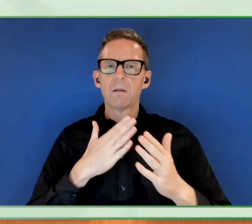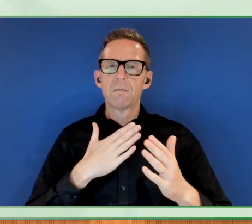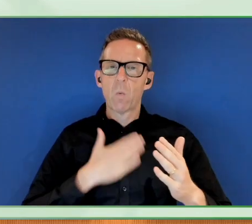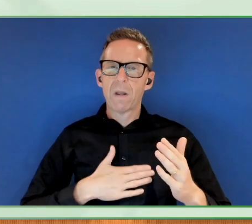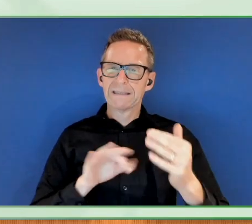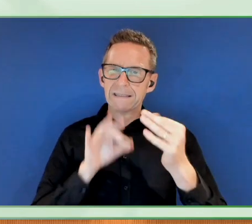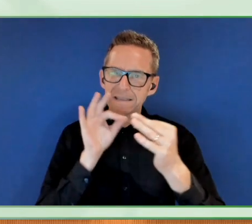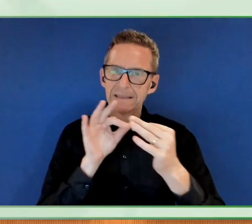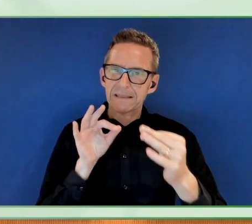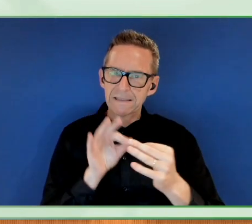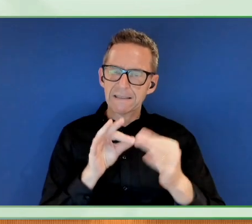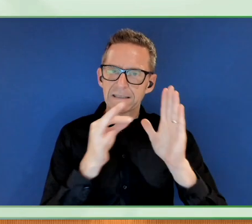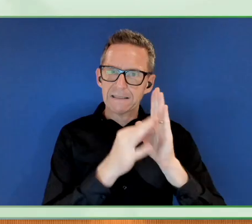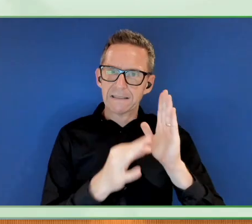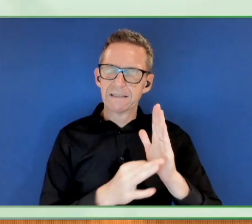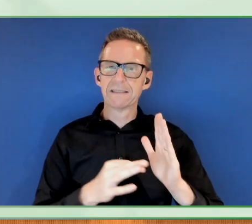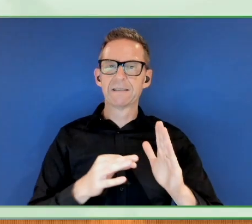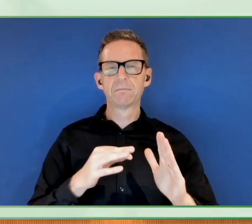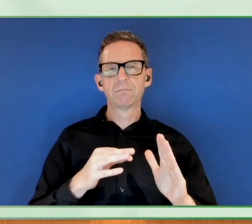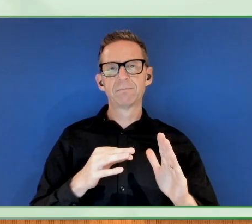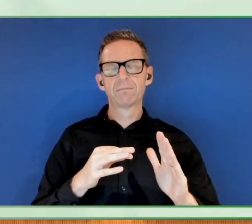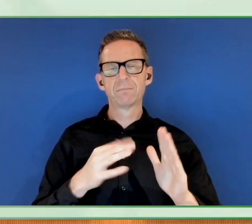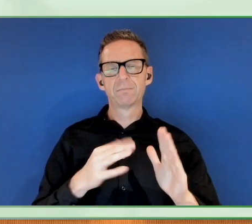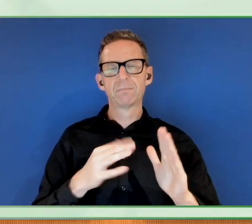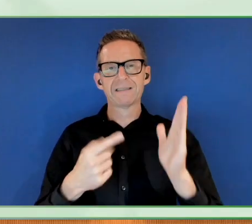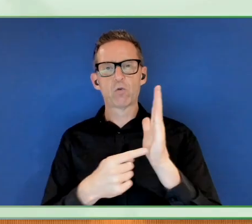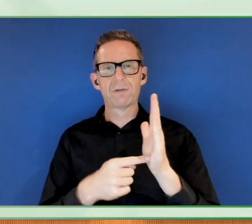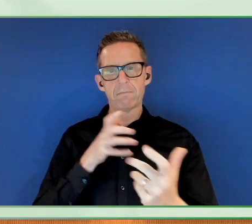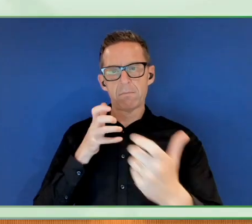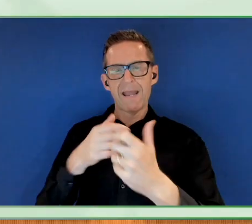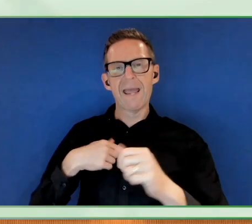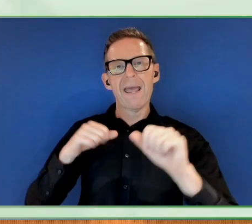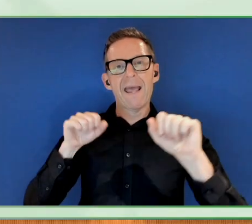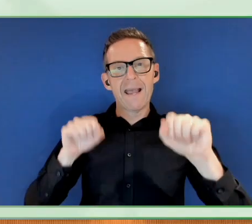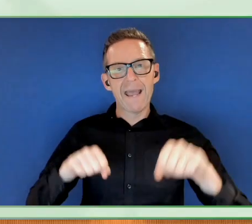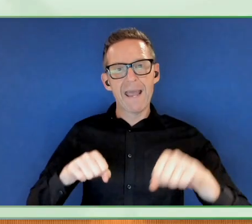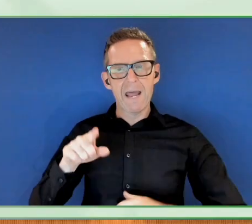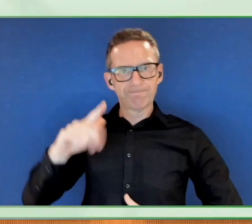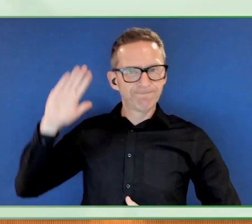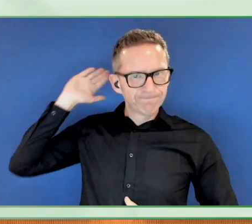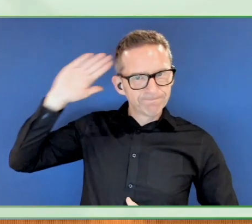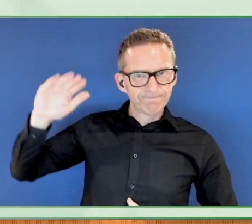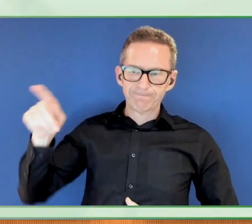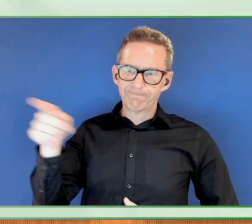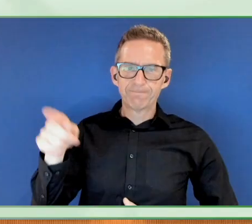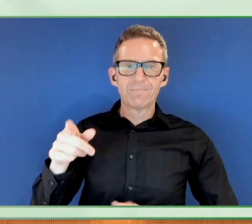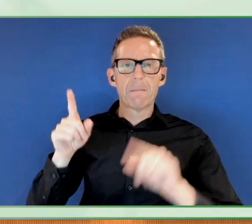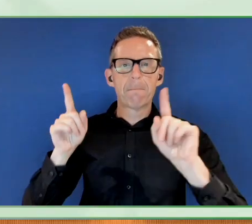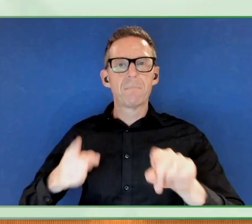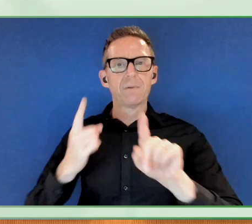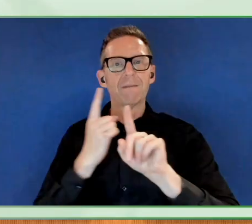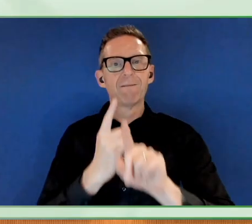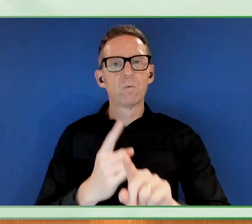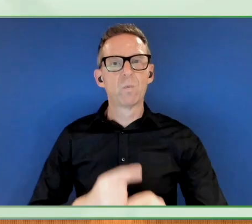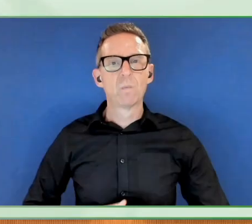technological specific requirements suitable for enforcement. So therefore we came to the conclusion that we would move